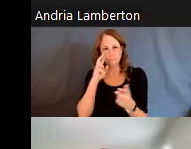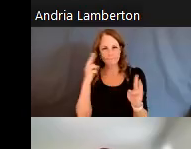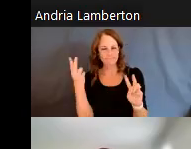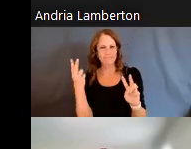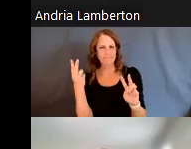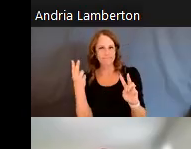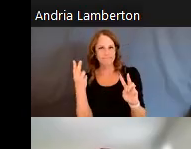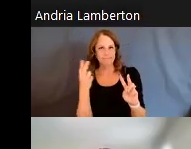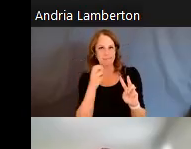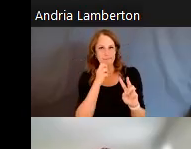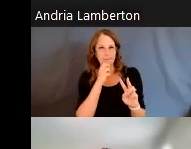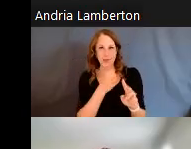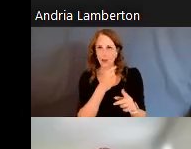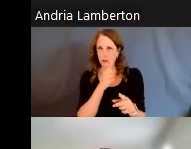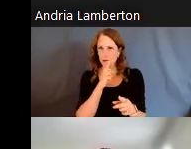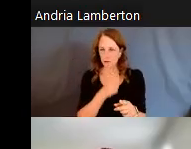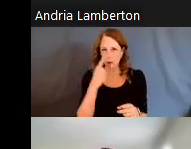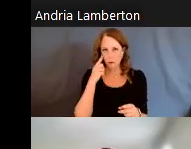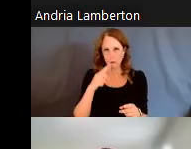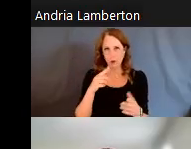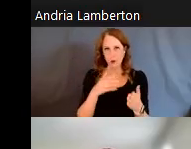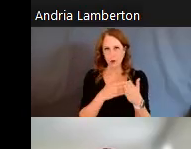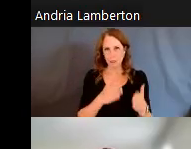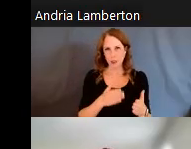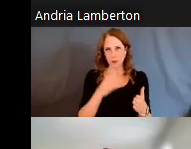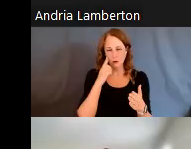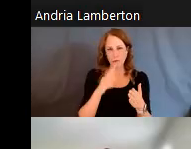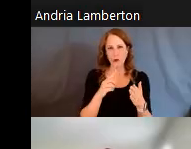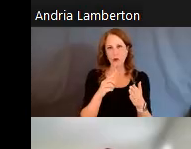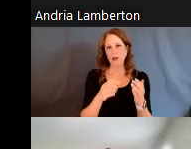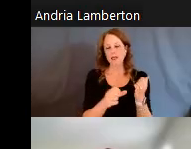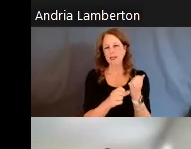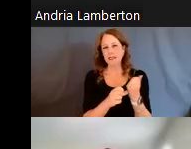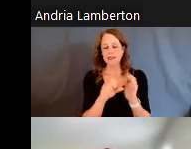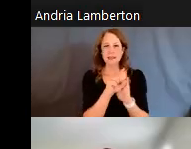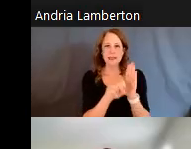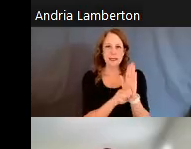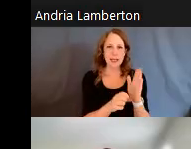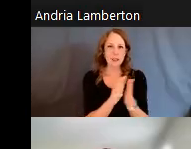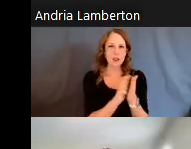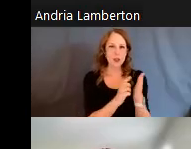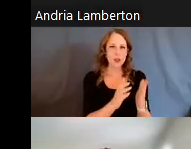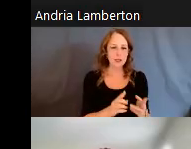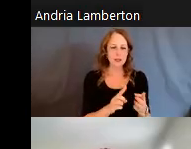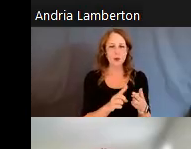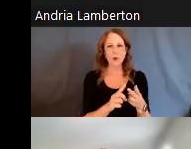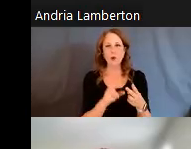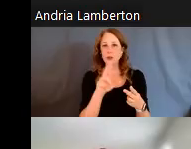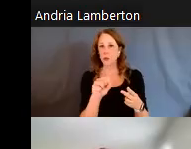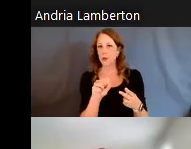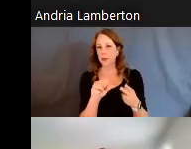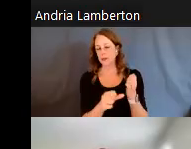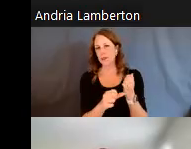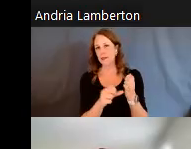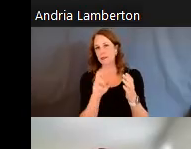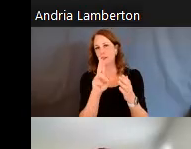not so for a prosecutor, for an assistant state's attorney or an assistant United States attorney.